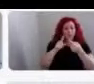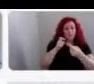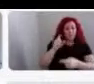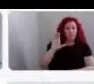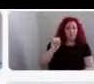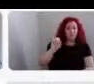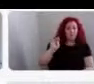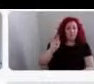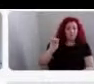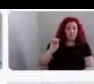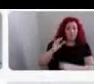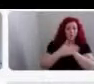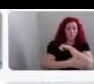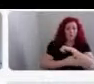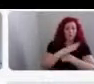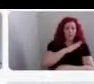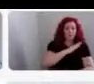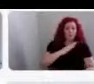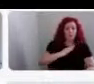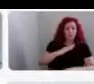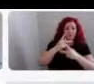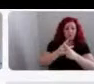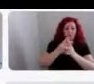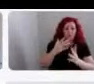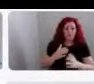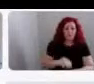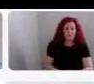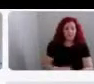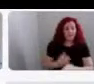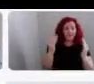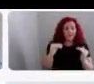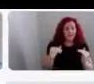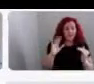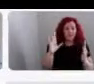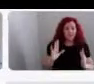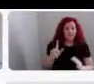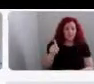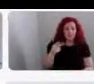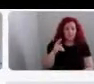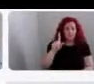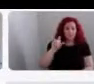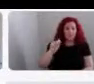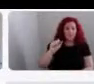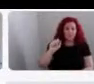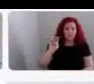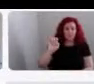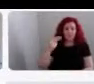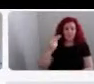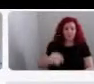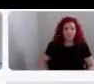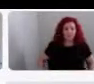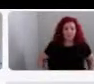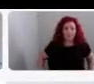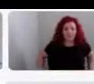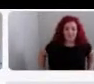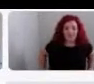thank you very much our next speaker is phyllis smith phyllis can you hear us